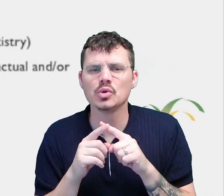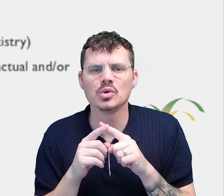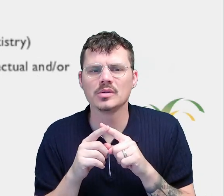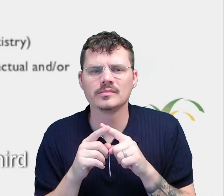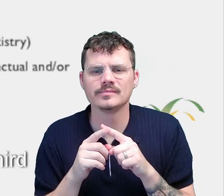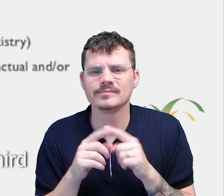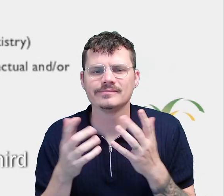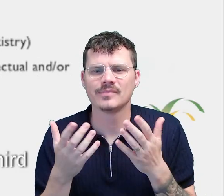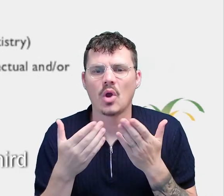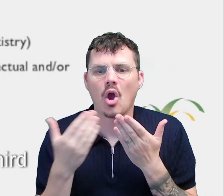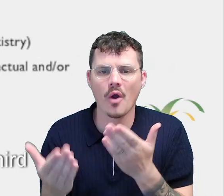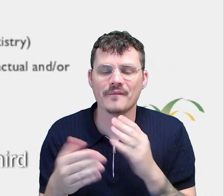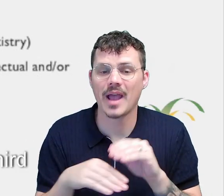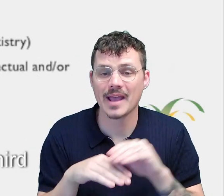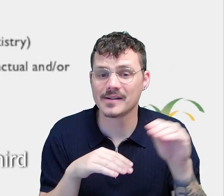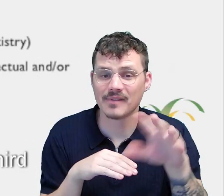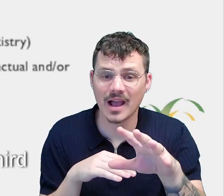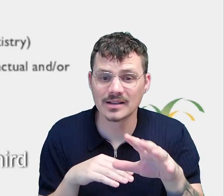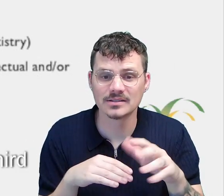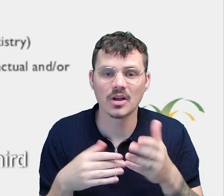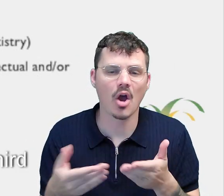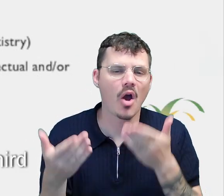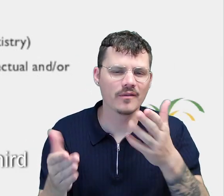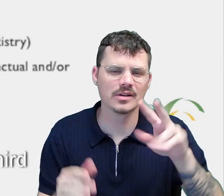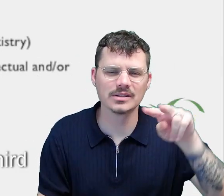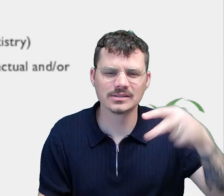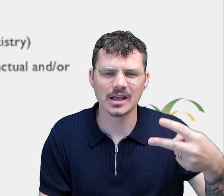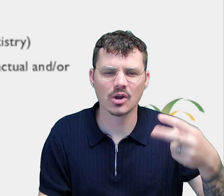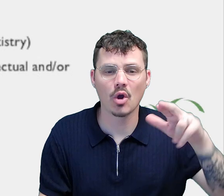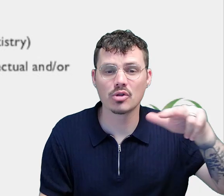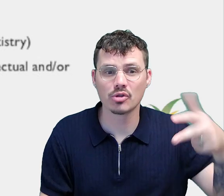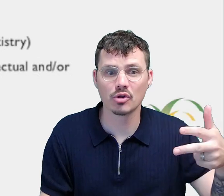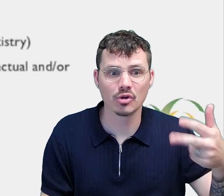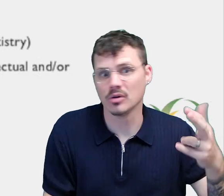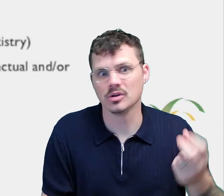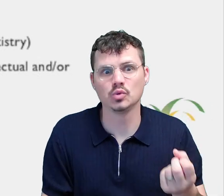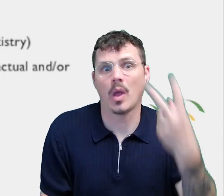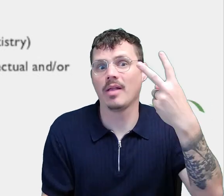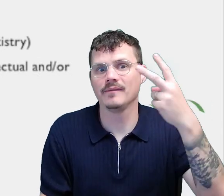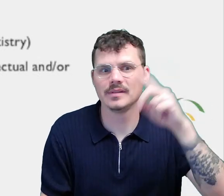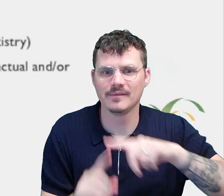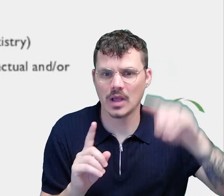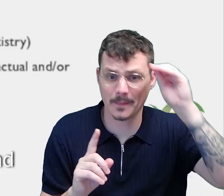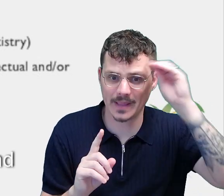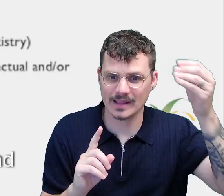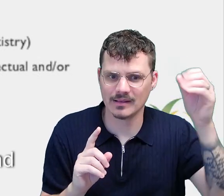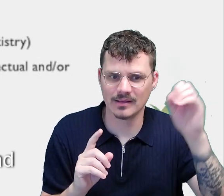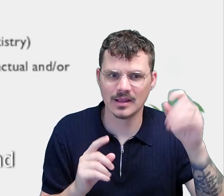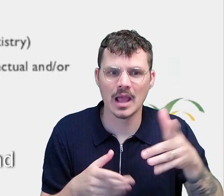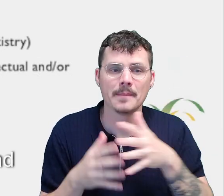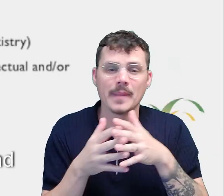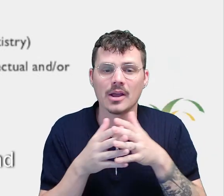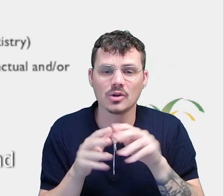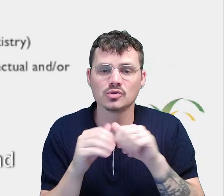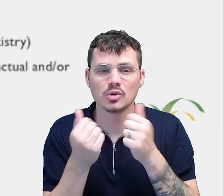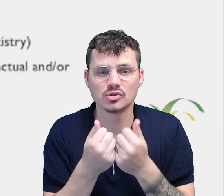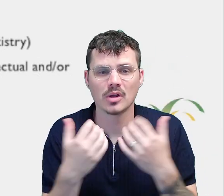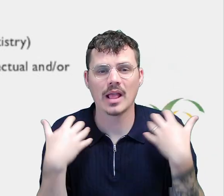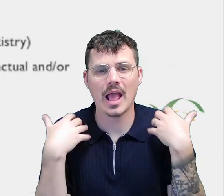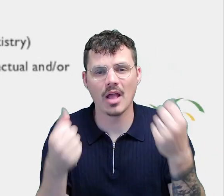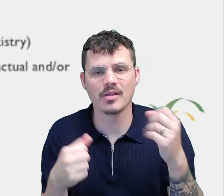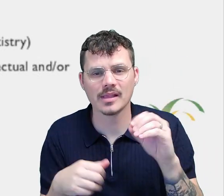to offer advice, to offer that second or third or 12th opinion. American Association on Health